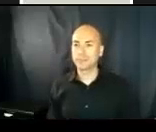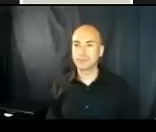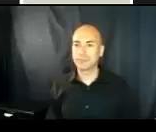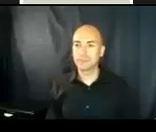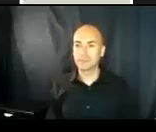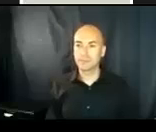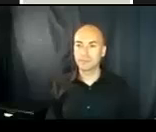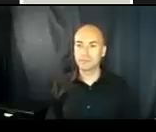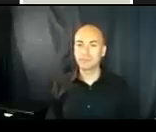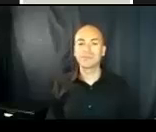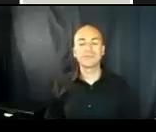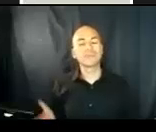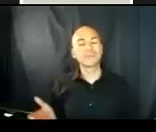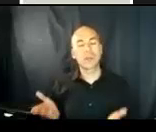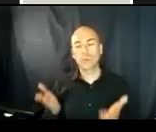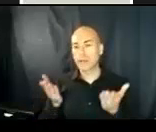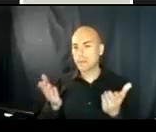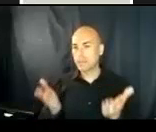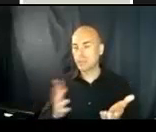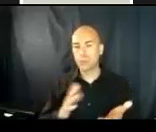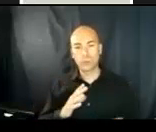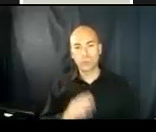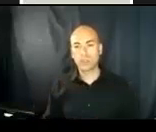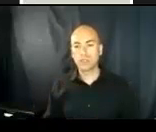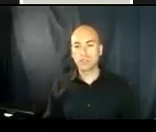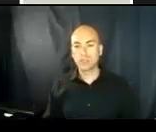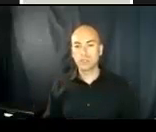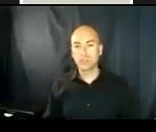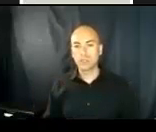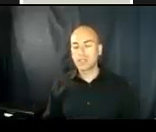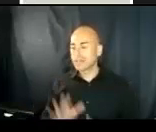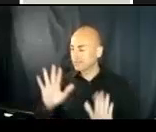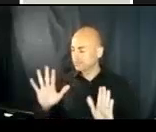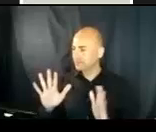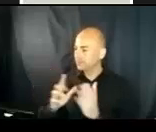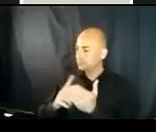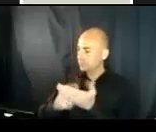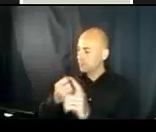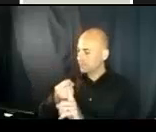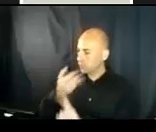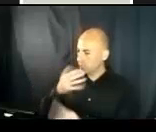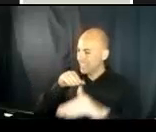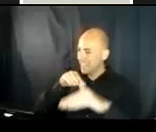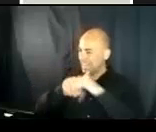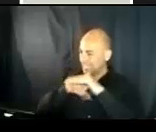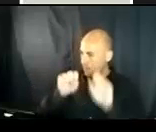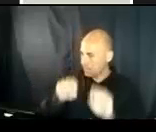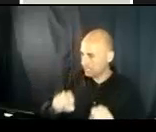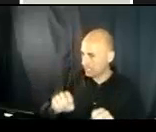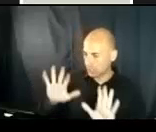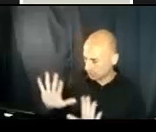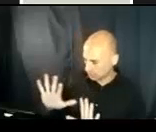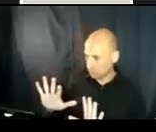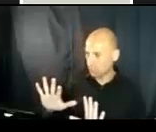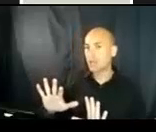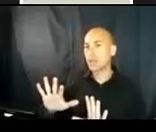recommend. Time. One thing, and I'm not going to get into accessibility here, although I touch on that a few times during this session, is we need